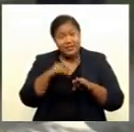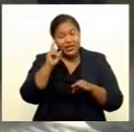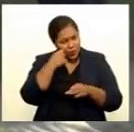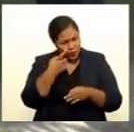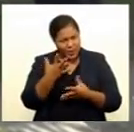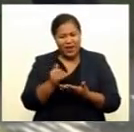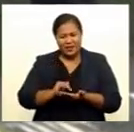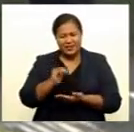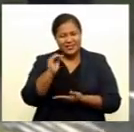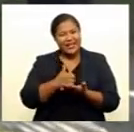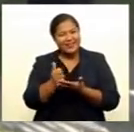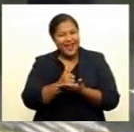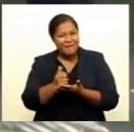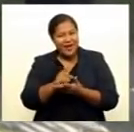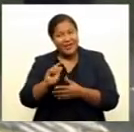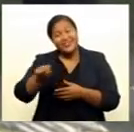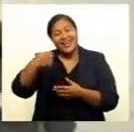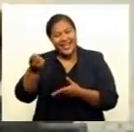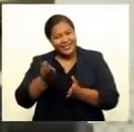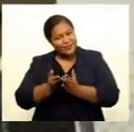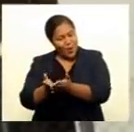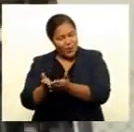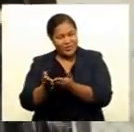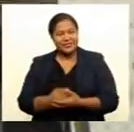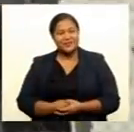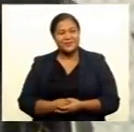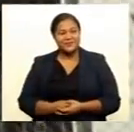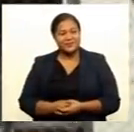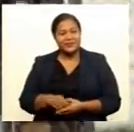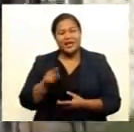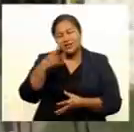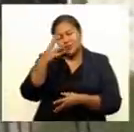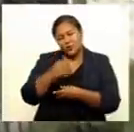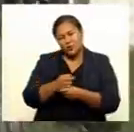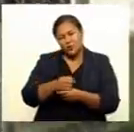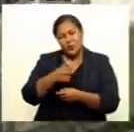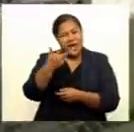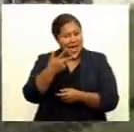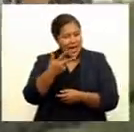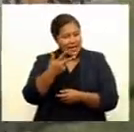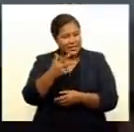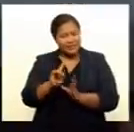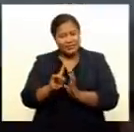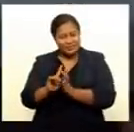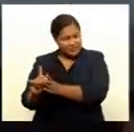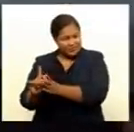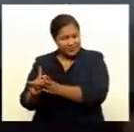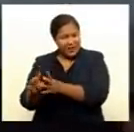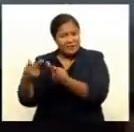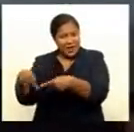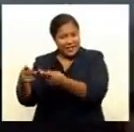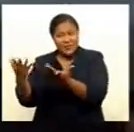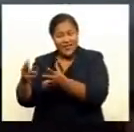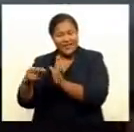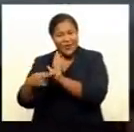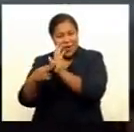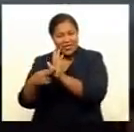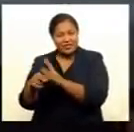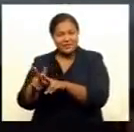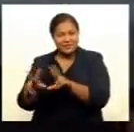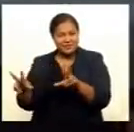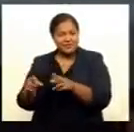of individuals in the next repatriation. There are a total of 8 quarantine facilities in the Northern Division. The date